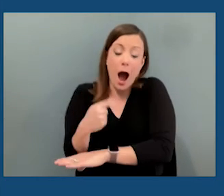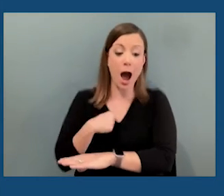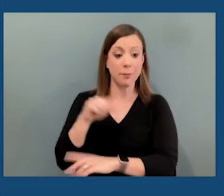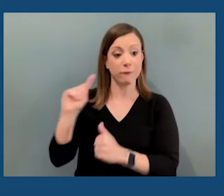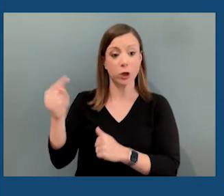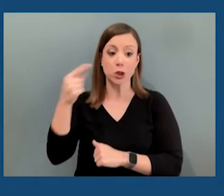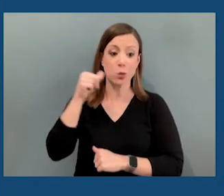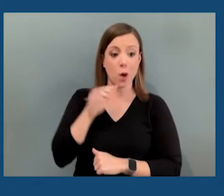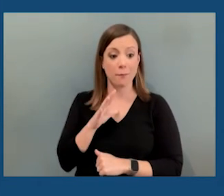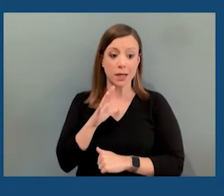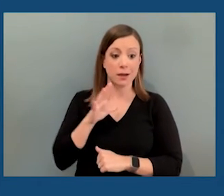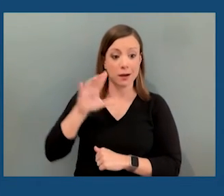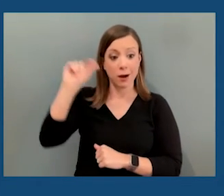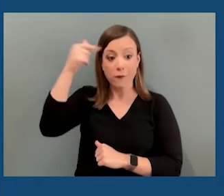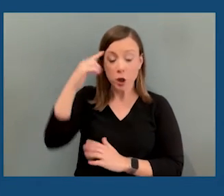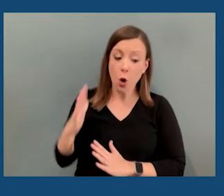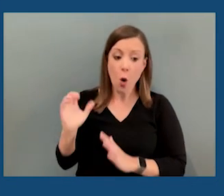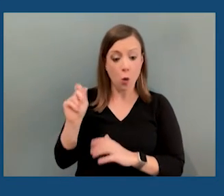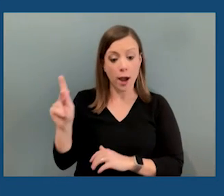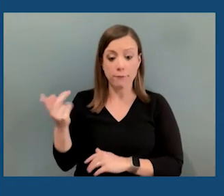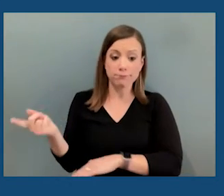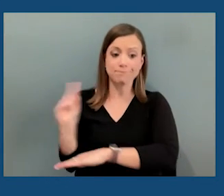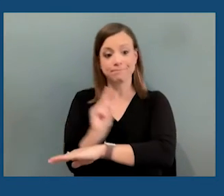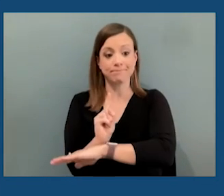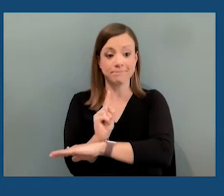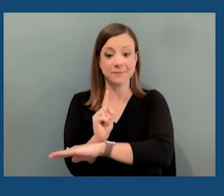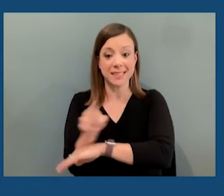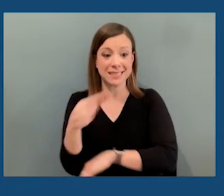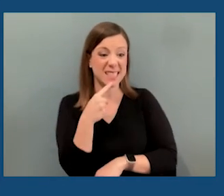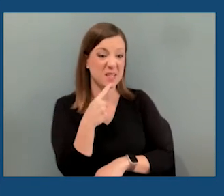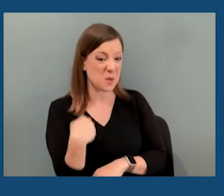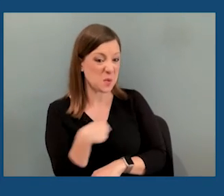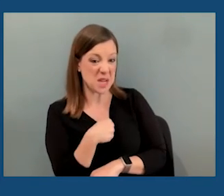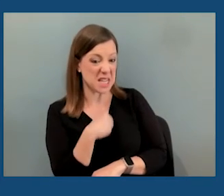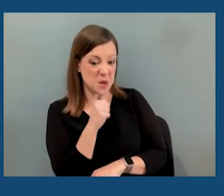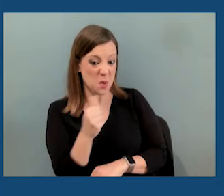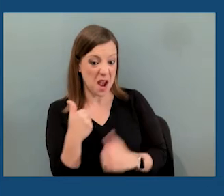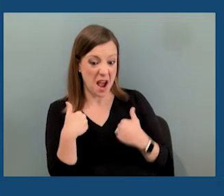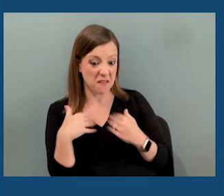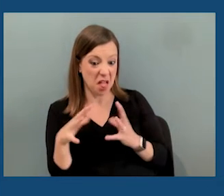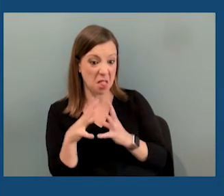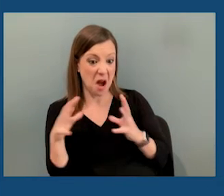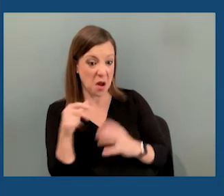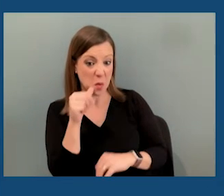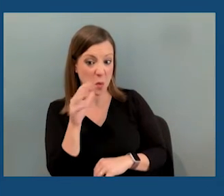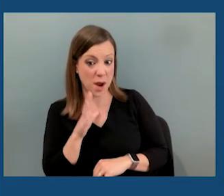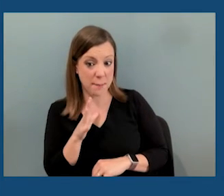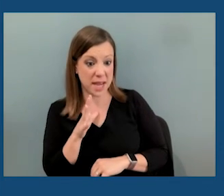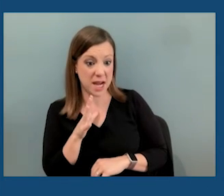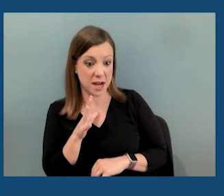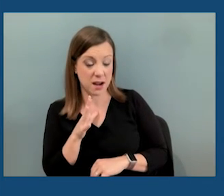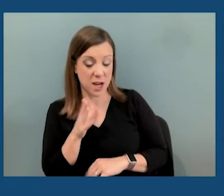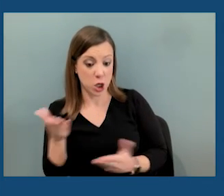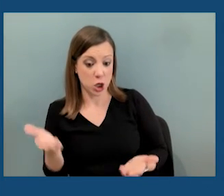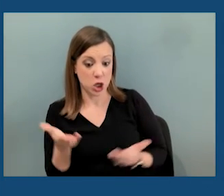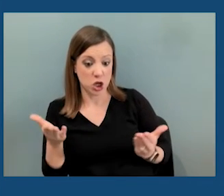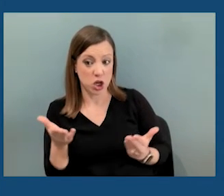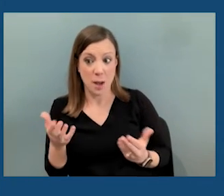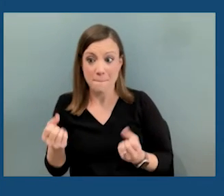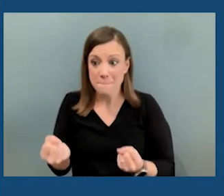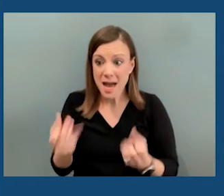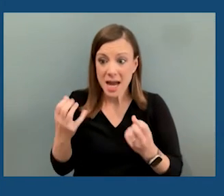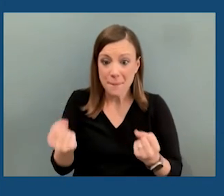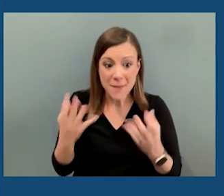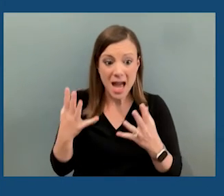He said to me, we don't have very many women here. Thousands of workers. They all can fit in this little area here. He says,